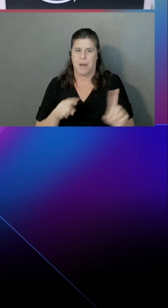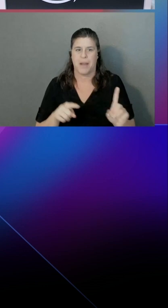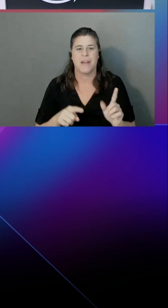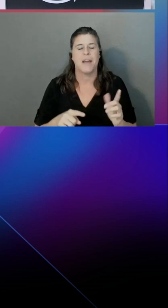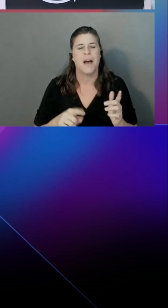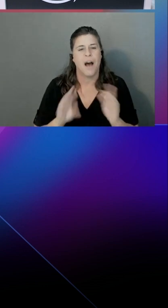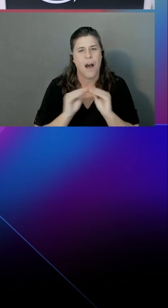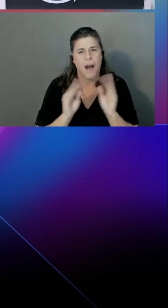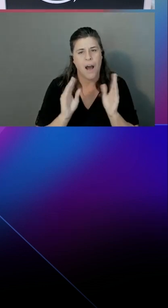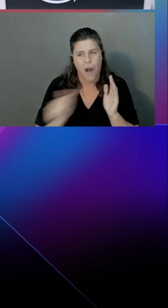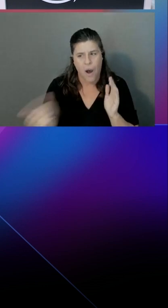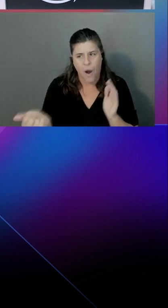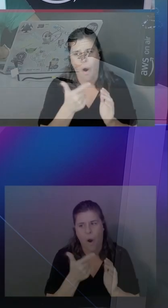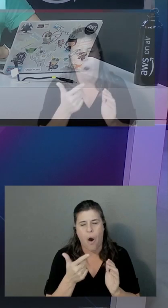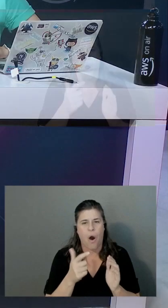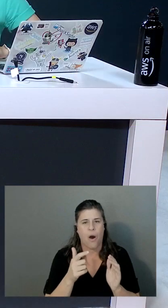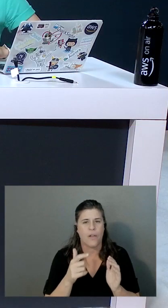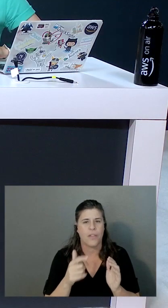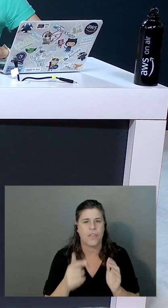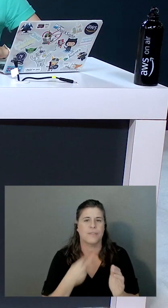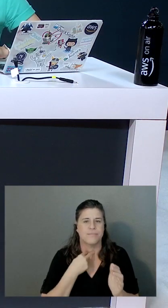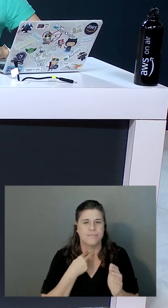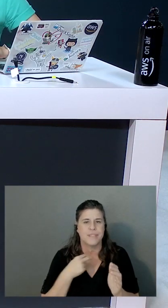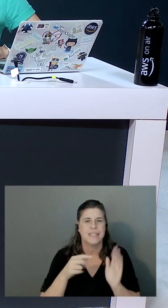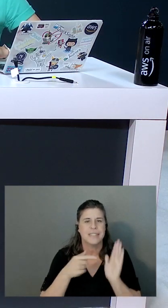CAN signals across all of their different vehicles.